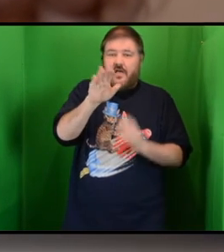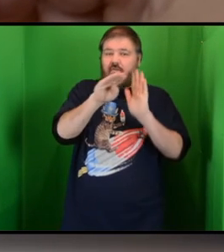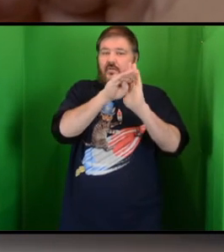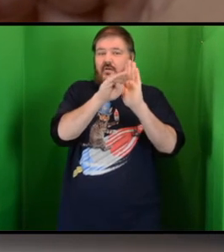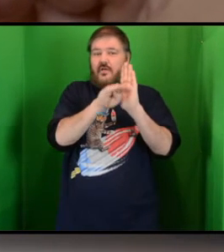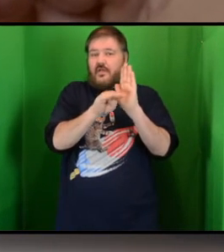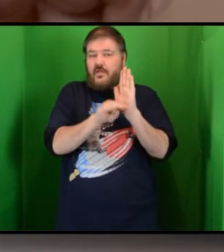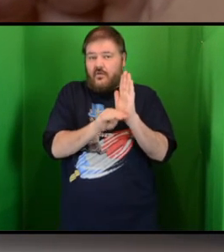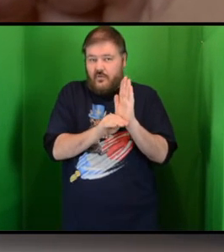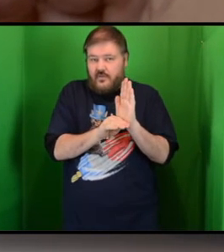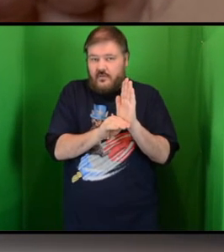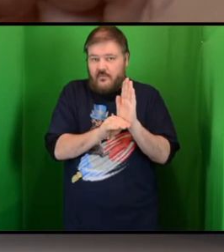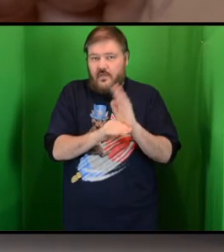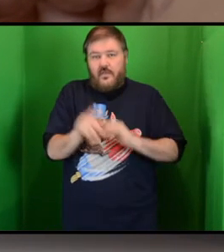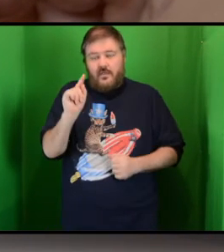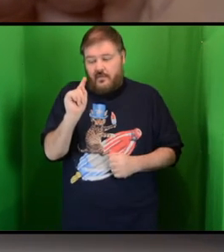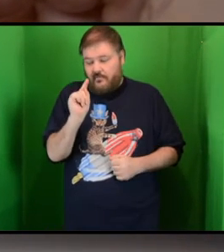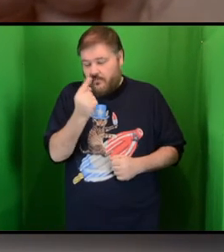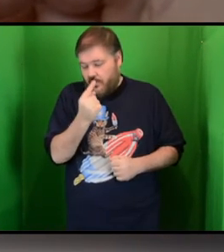Repugnus.